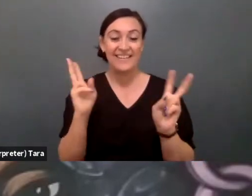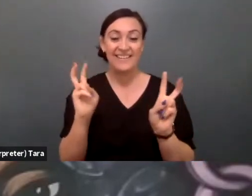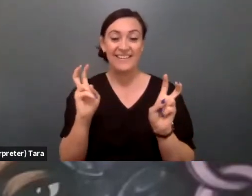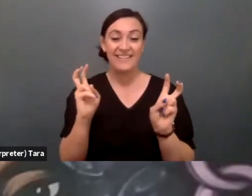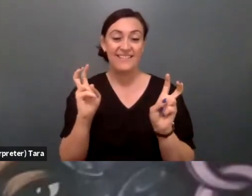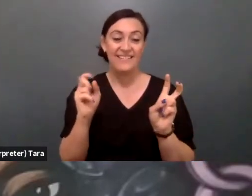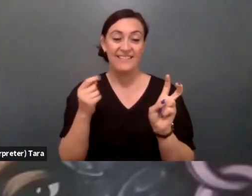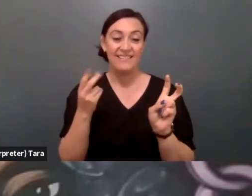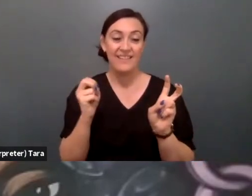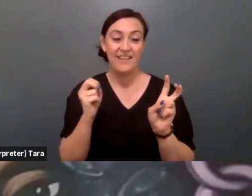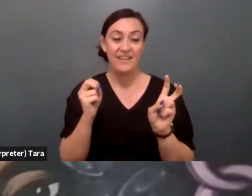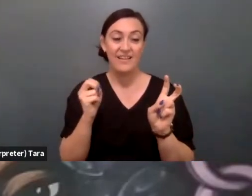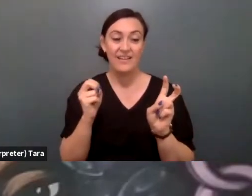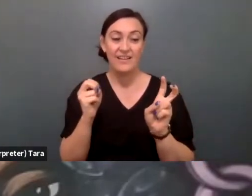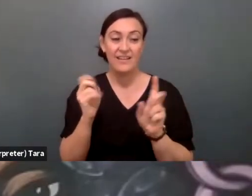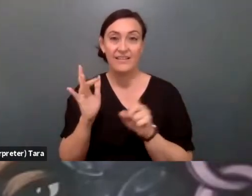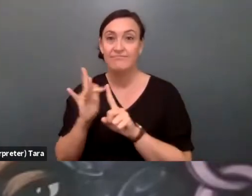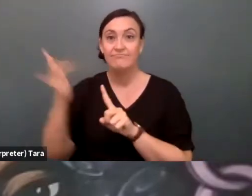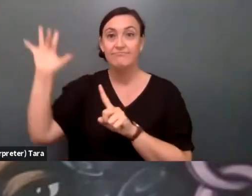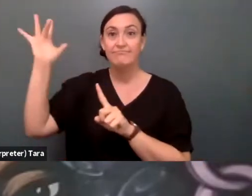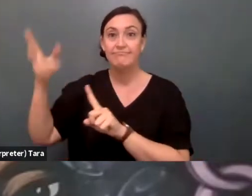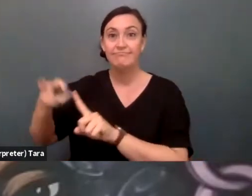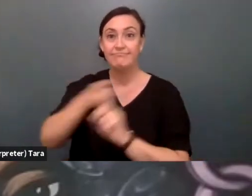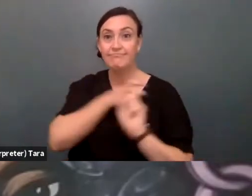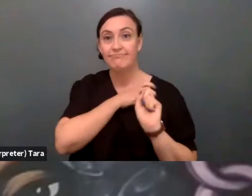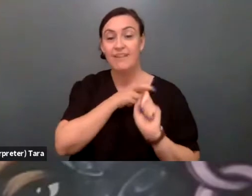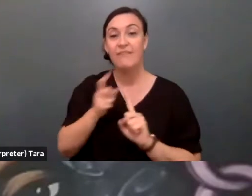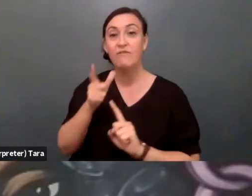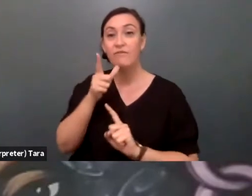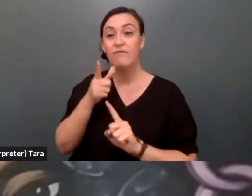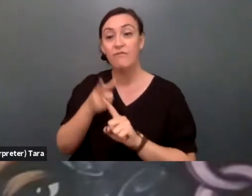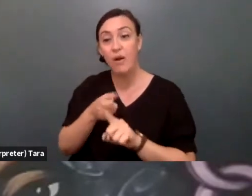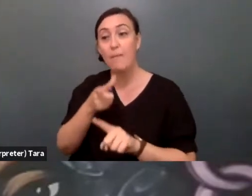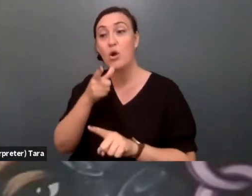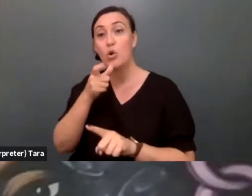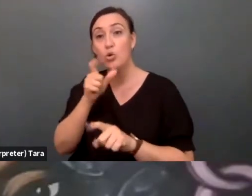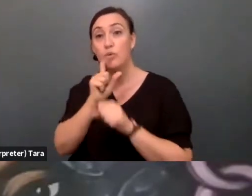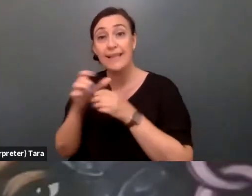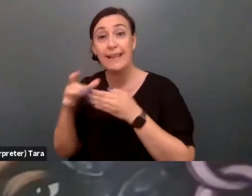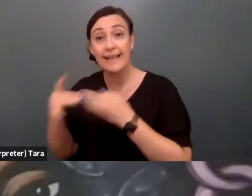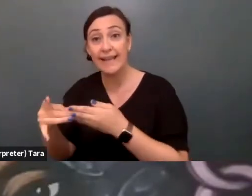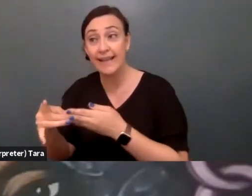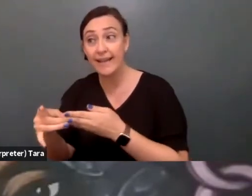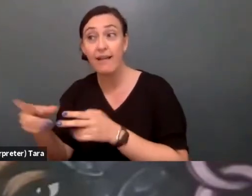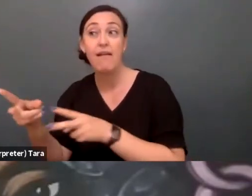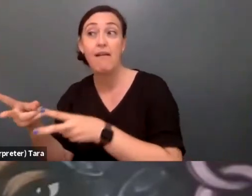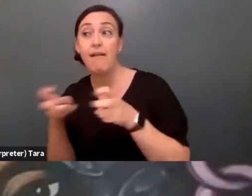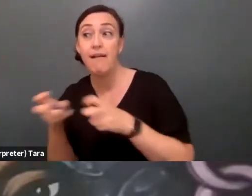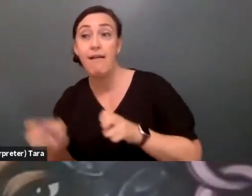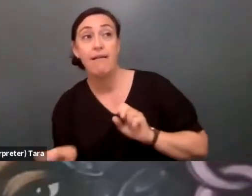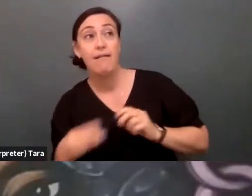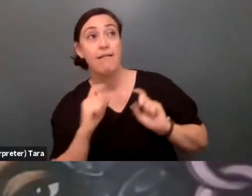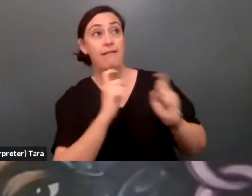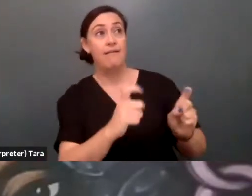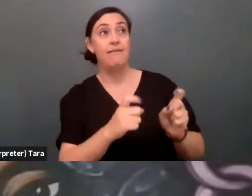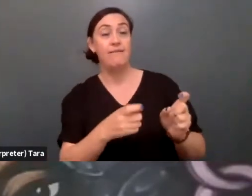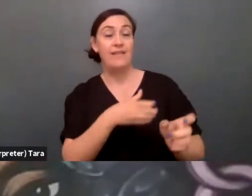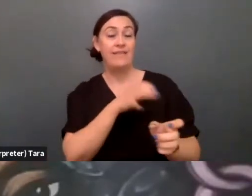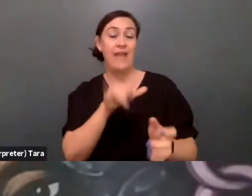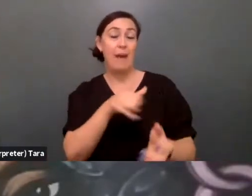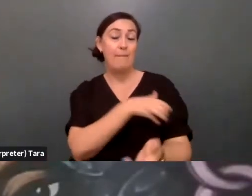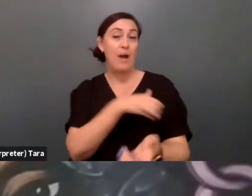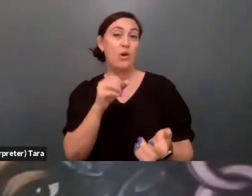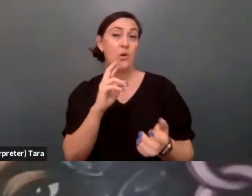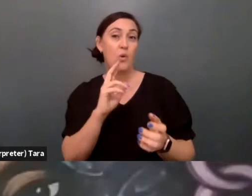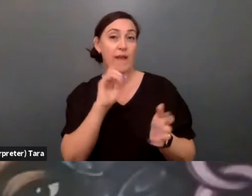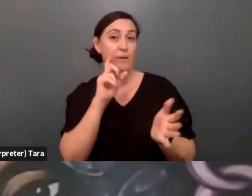the gems from people who are really leading and attaching it to the folks who are called the leaders. And